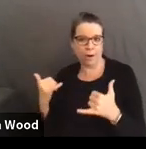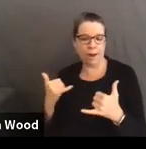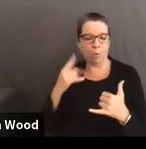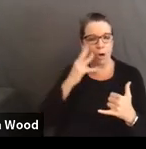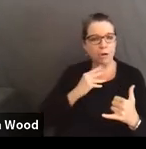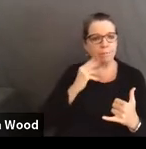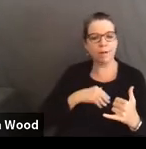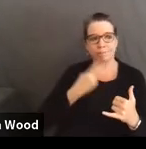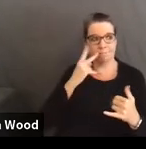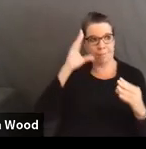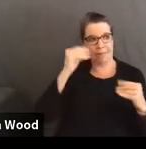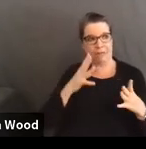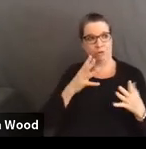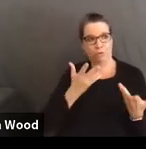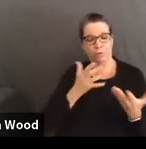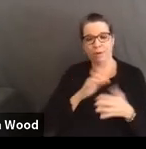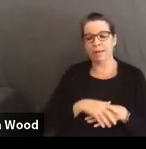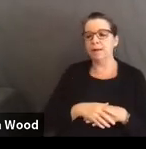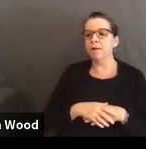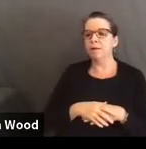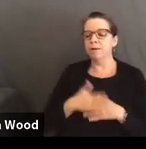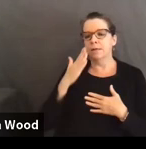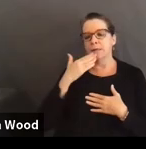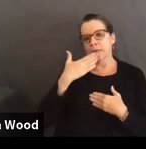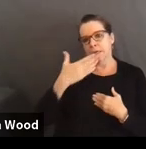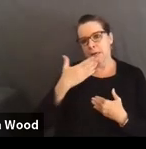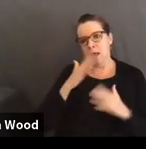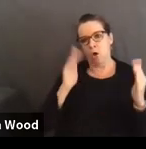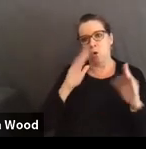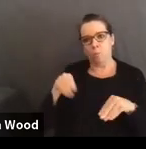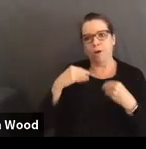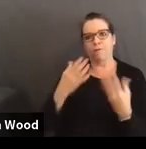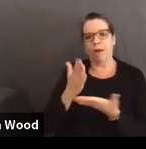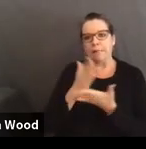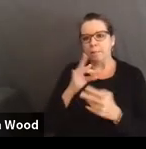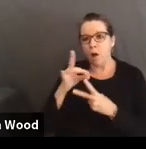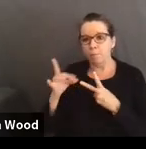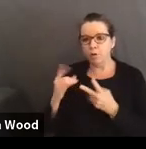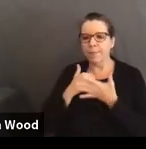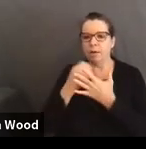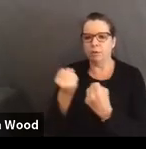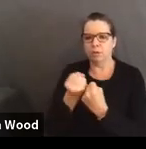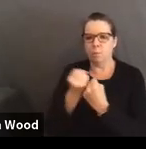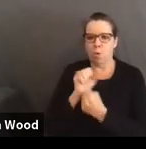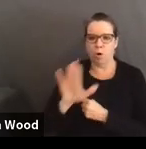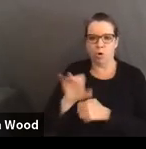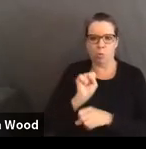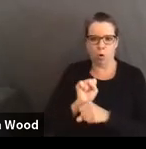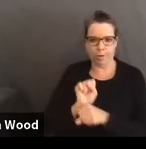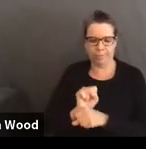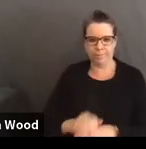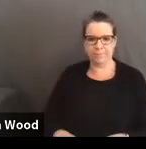through. Greatly appreciate it. Hope that we can help to provide some options that support your work.